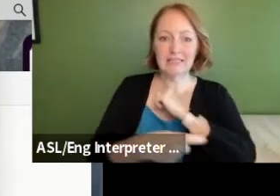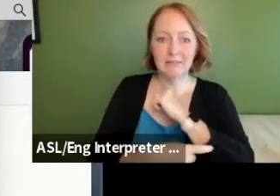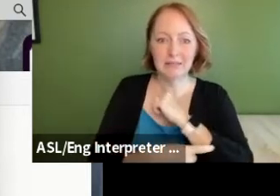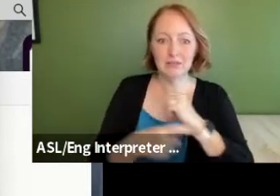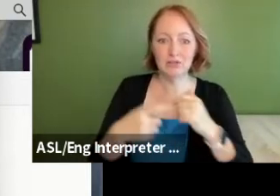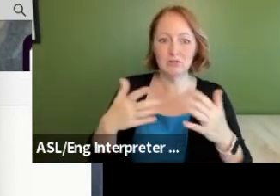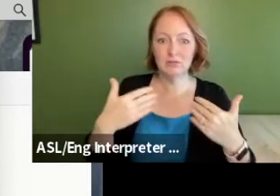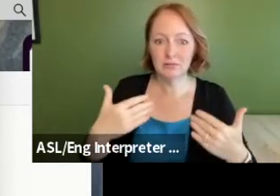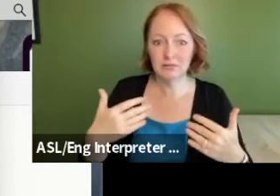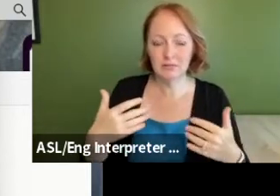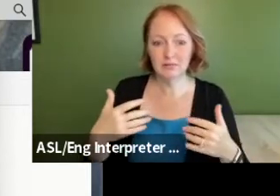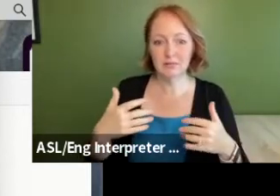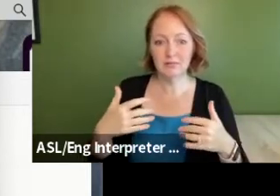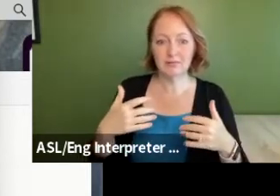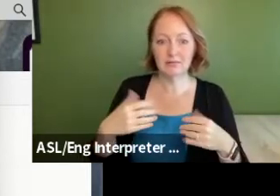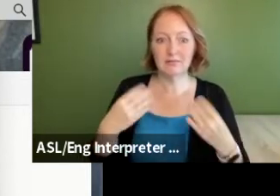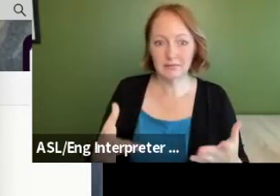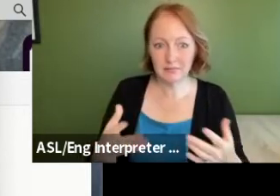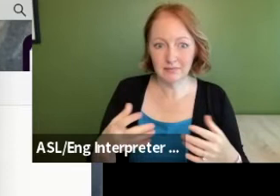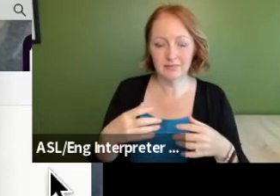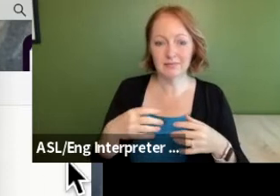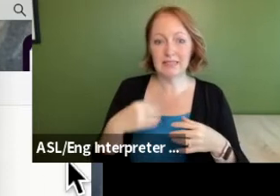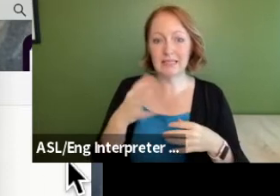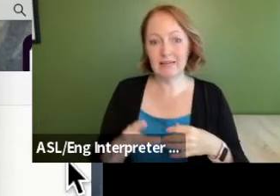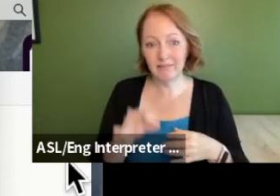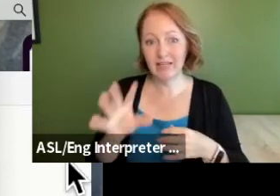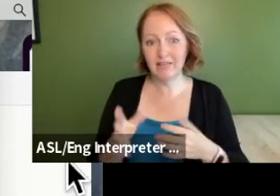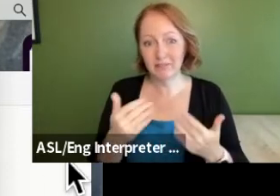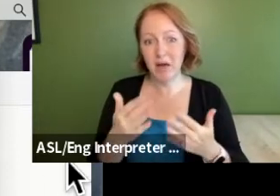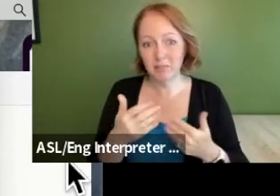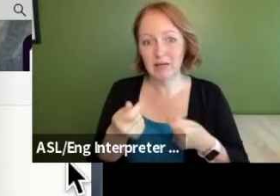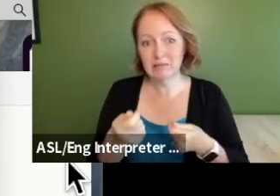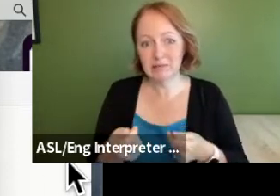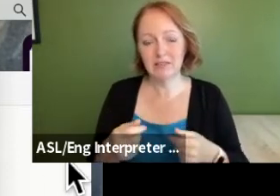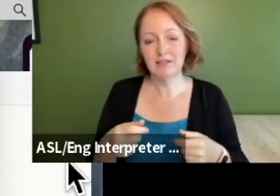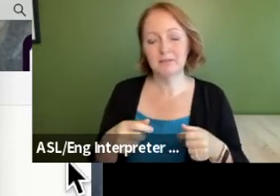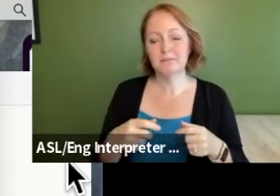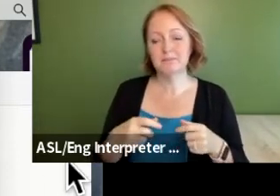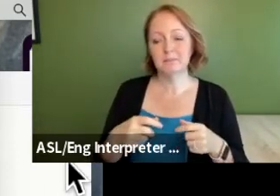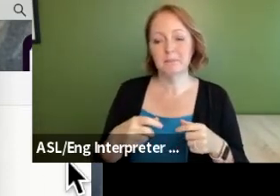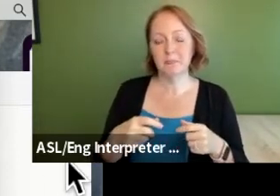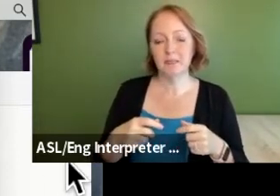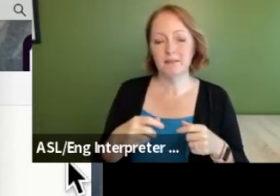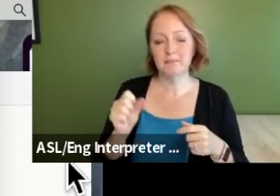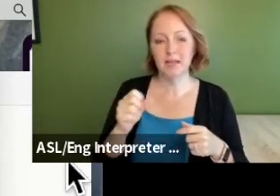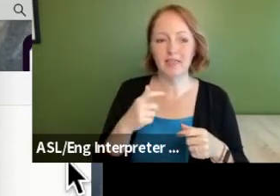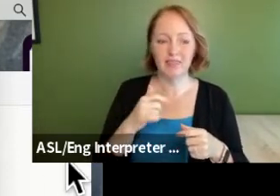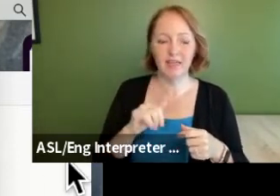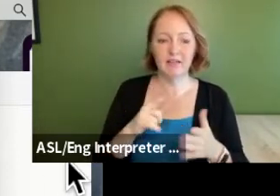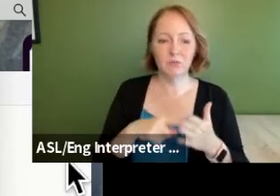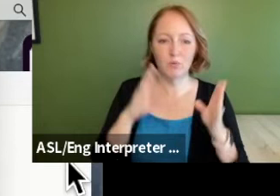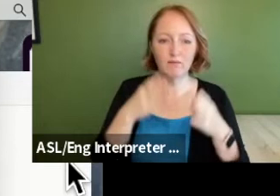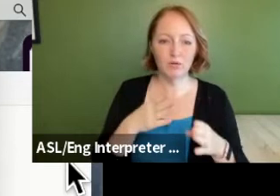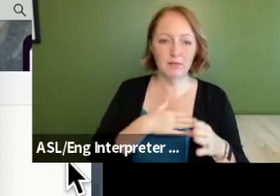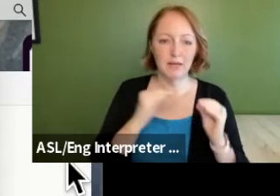like, you know, give a little bit of an answer. But that's something I kind of want to focus on in